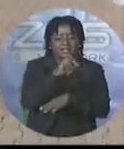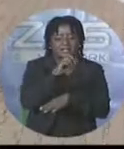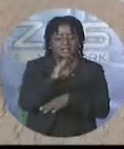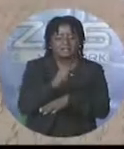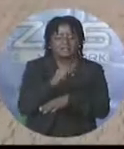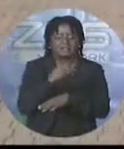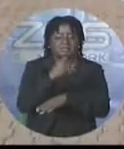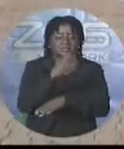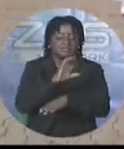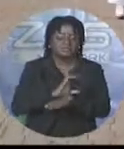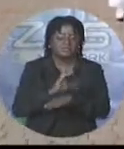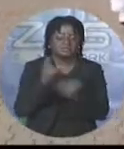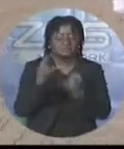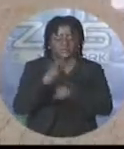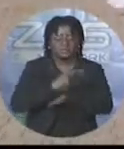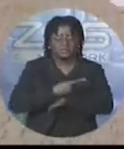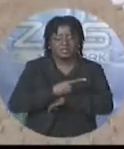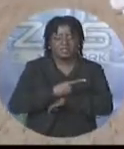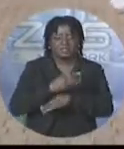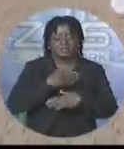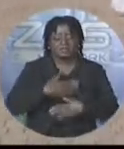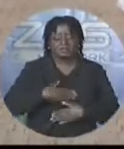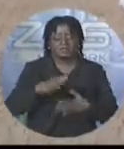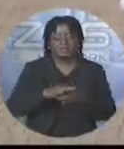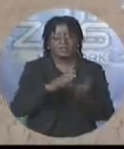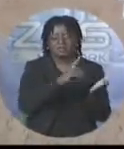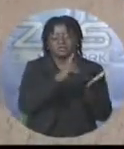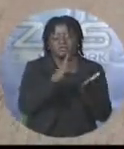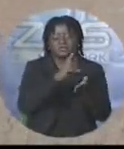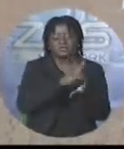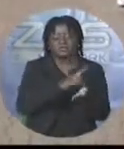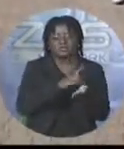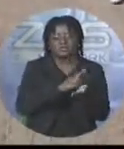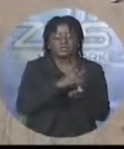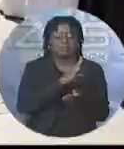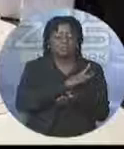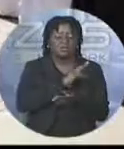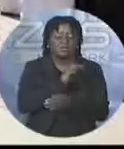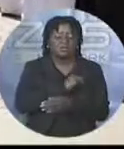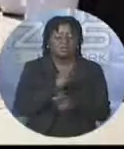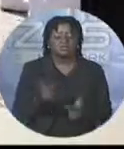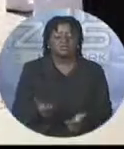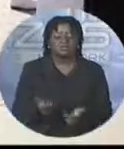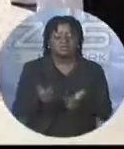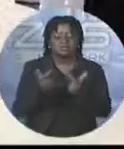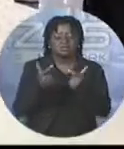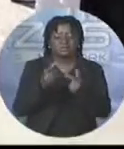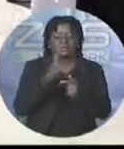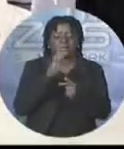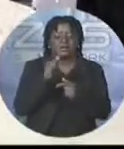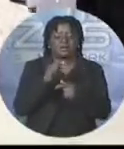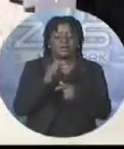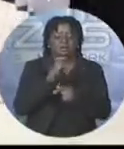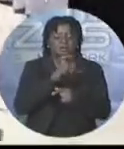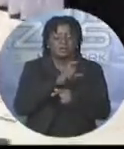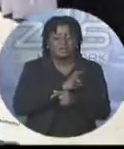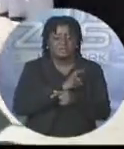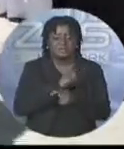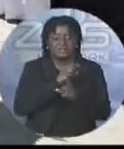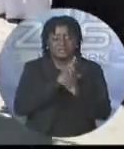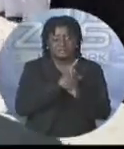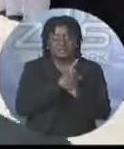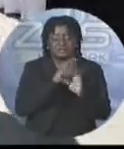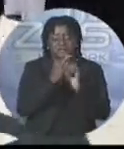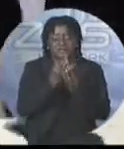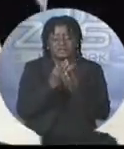The remains of Dr. the Honorable Bernard Nottage, hoisted by the armed forces, then carted away from the House of Assembly,